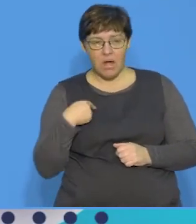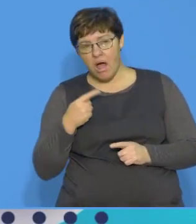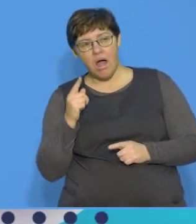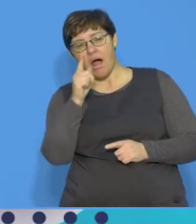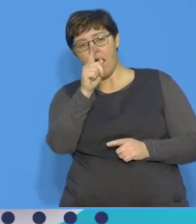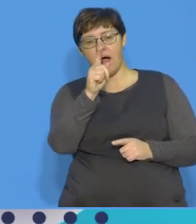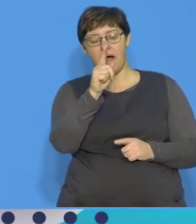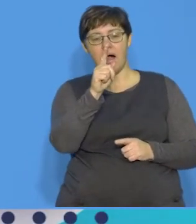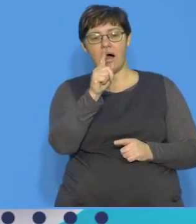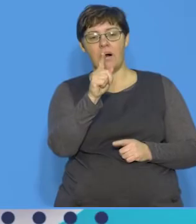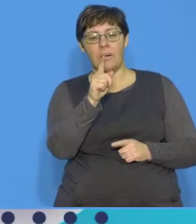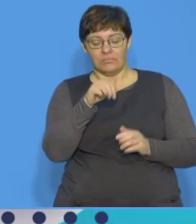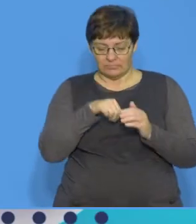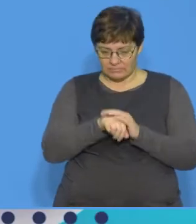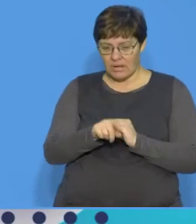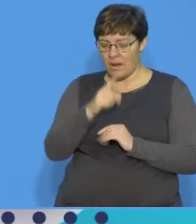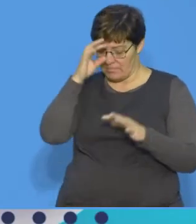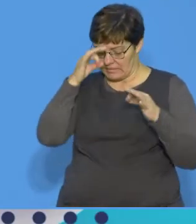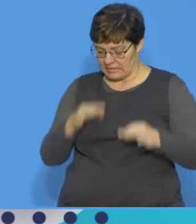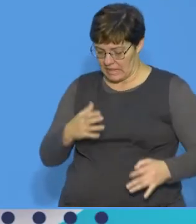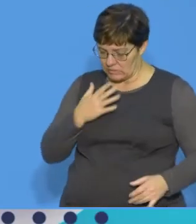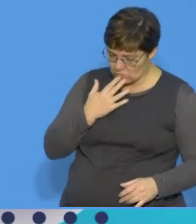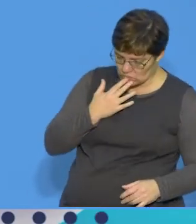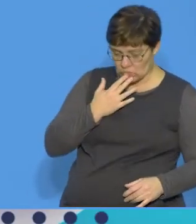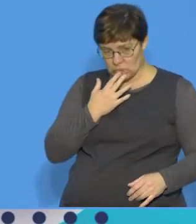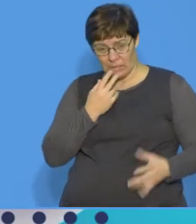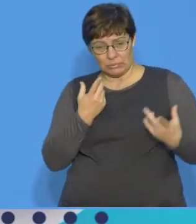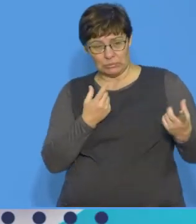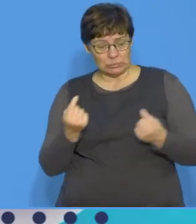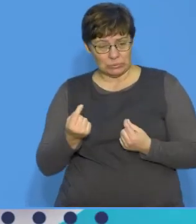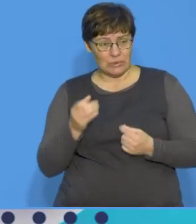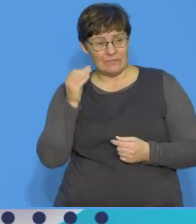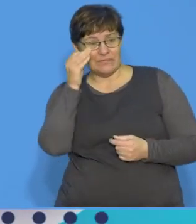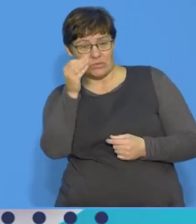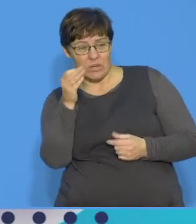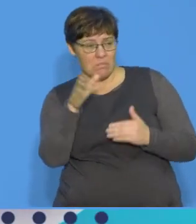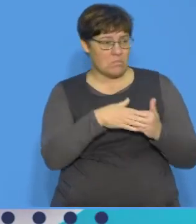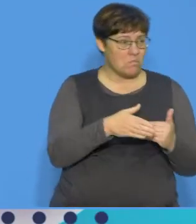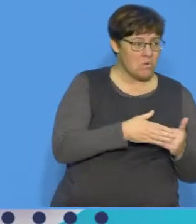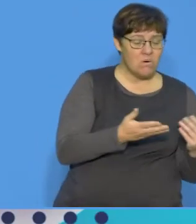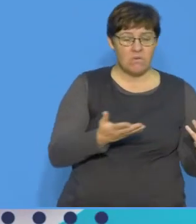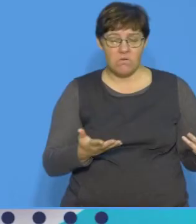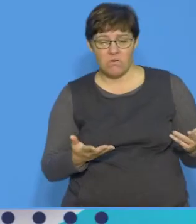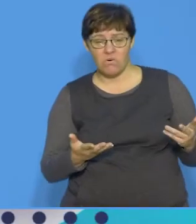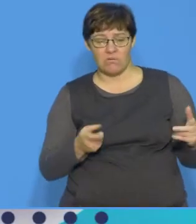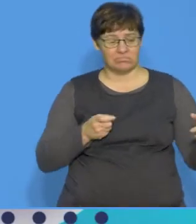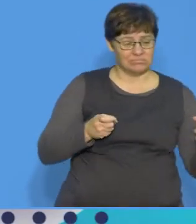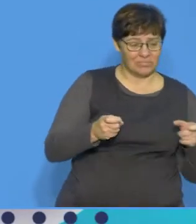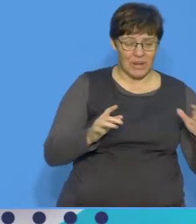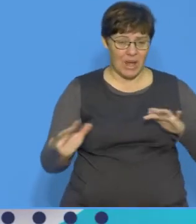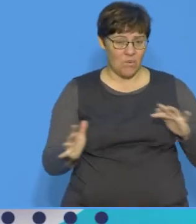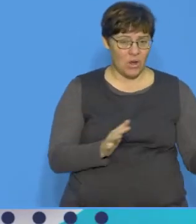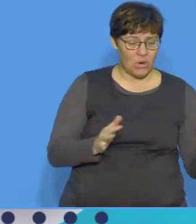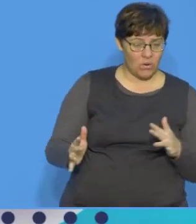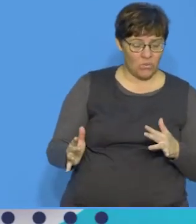going to be making very important decisions about the future of our planet, these are questions